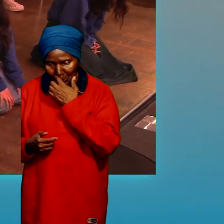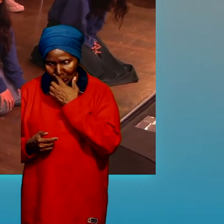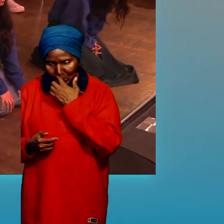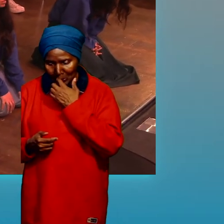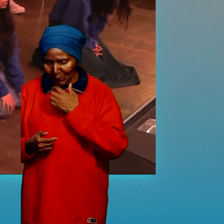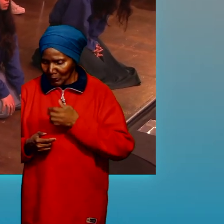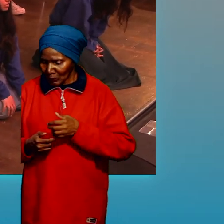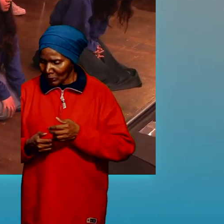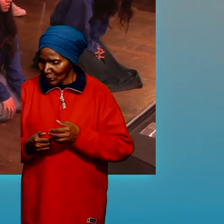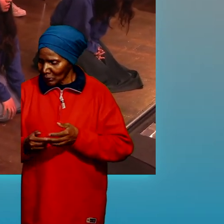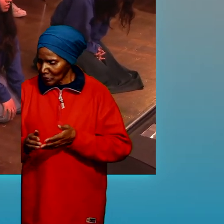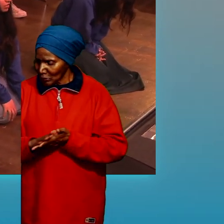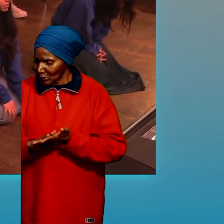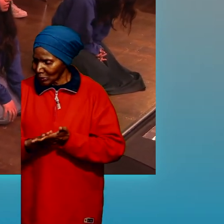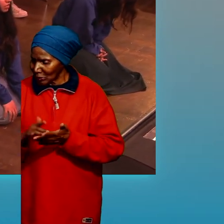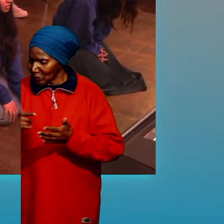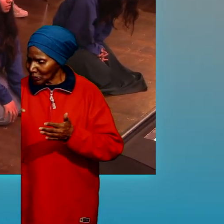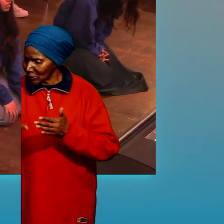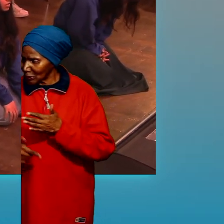There's a deep surrendering